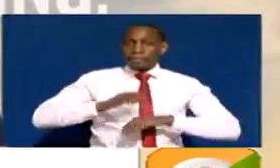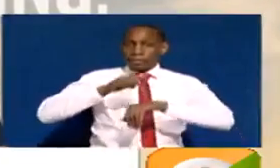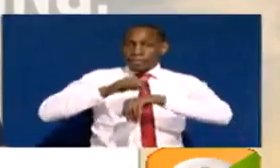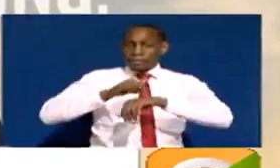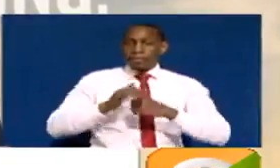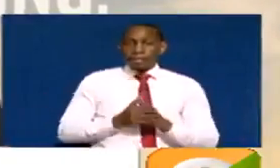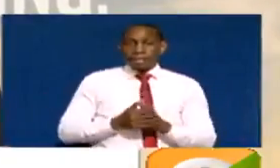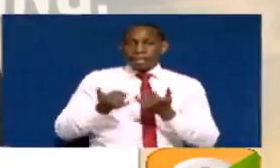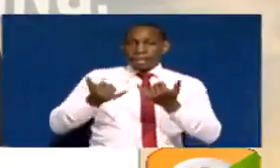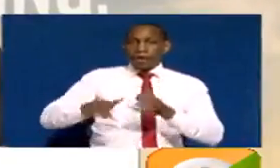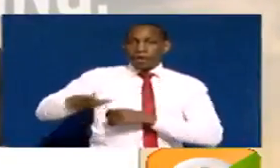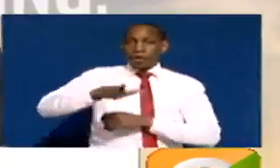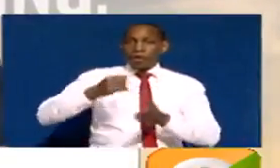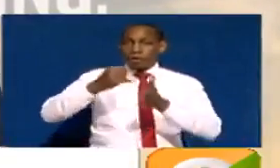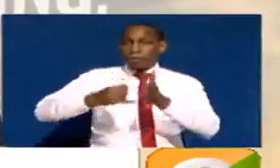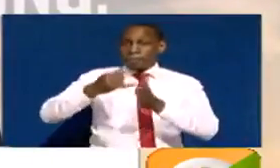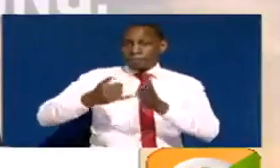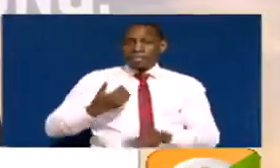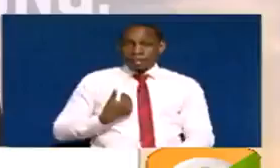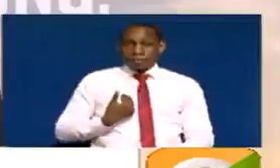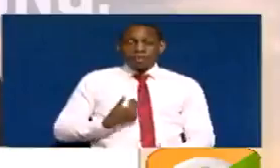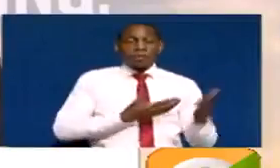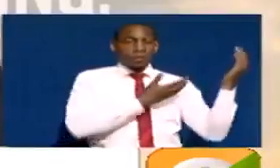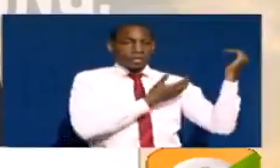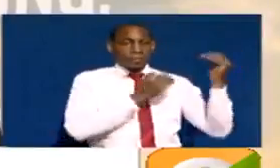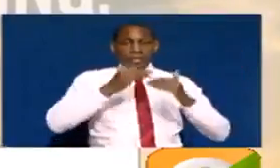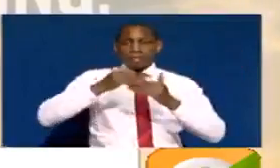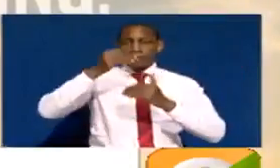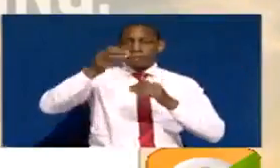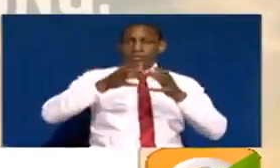us. Now, with local manufacturing, we look forward